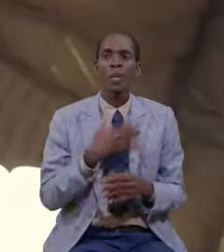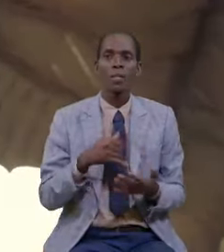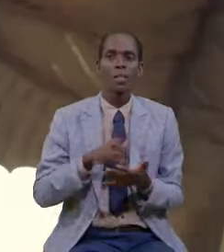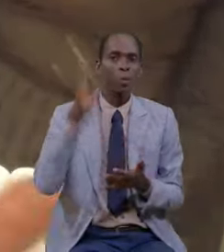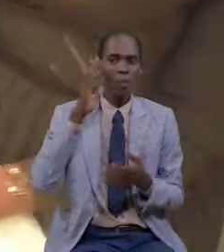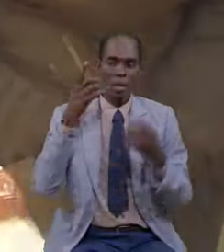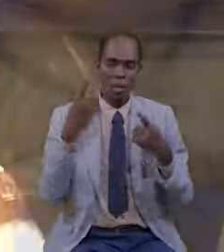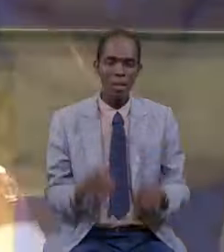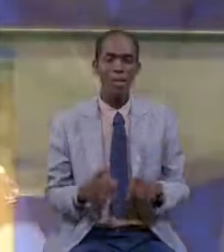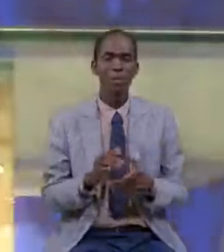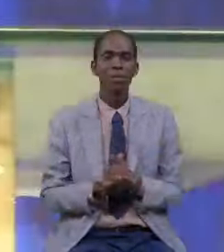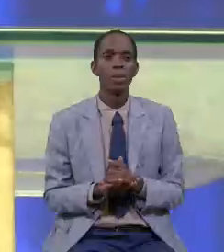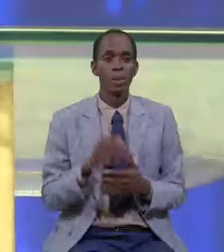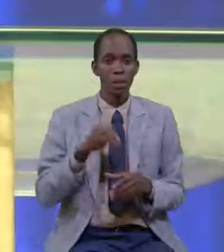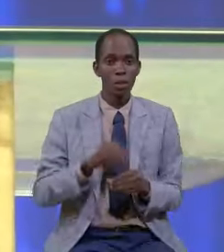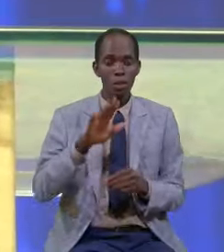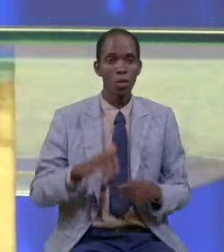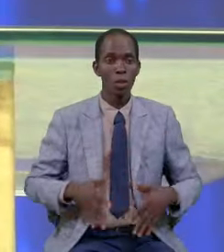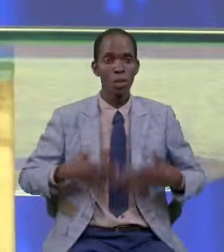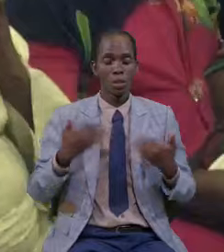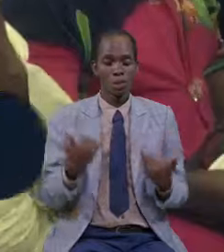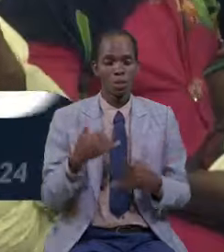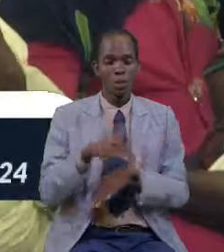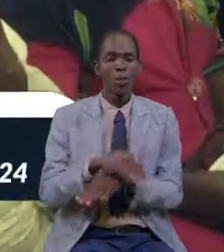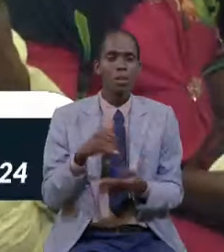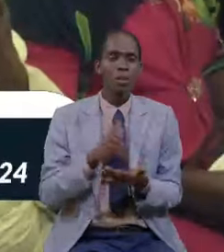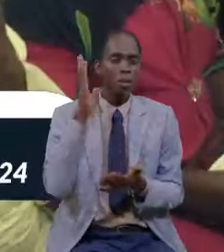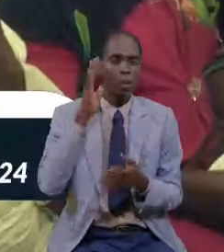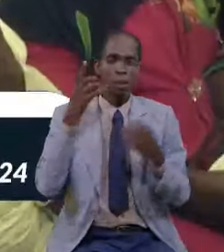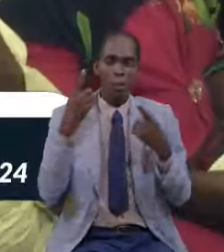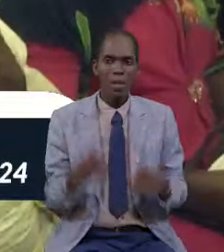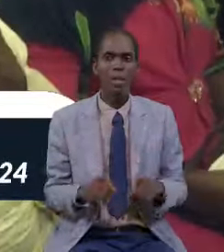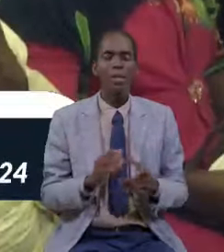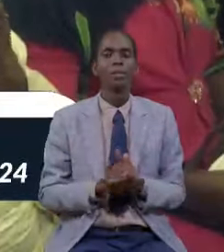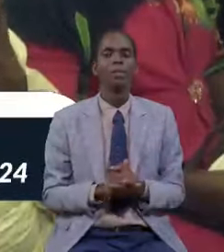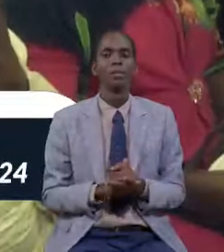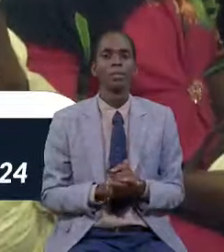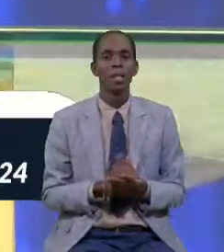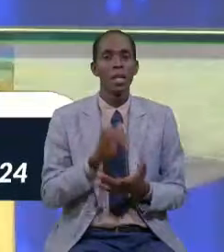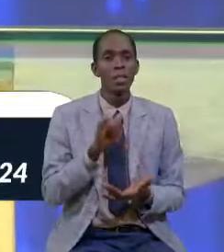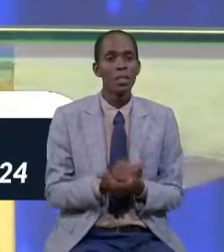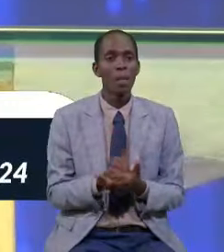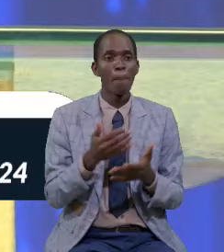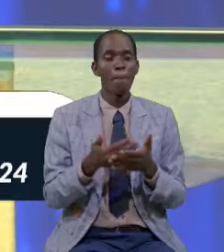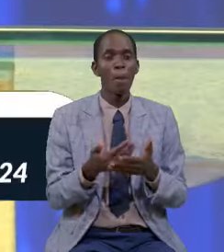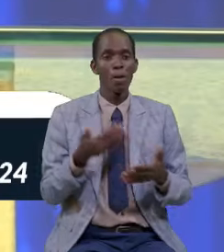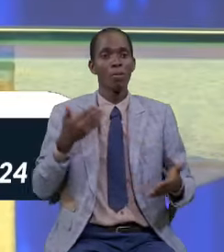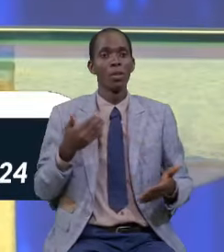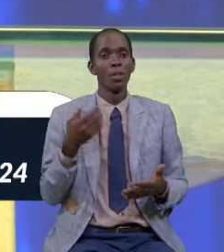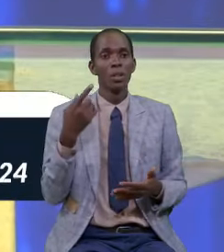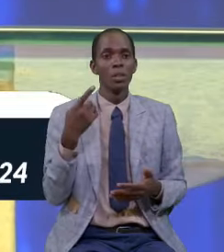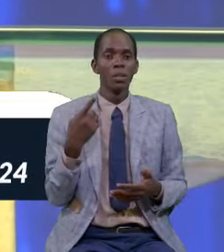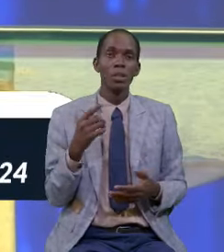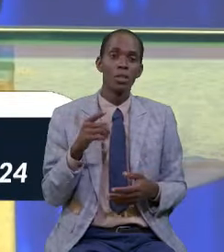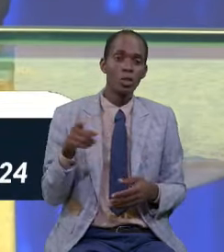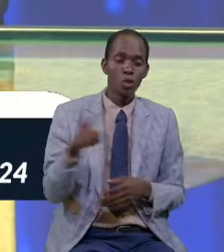pass. In your life today, and it shall come to pass. That before the call,